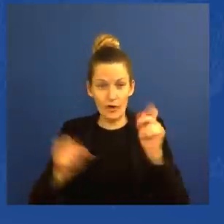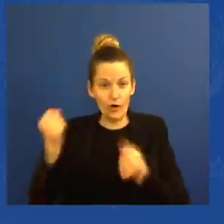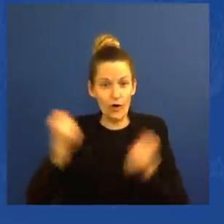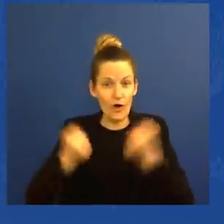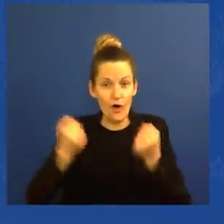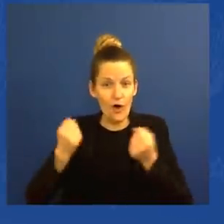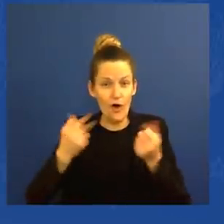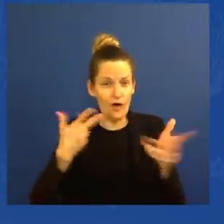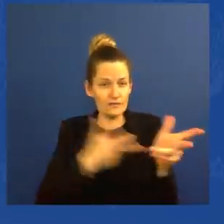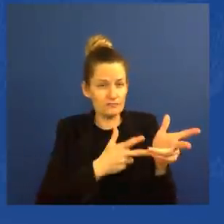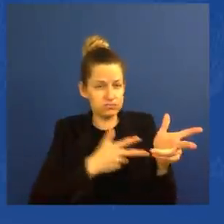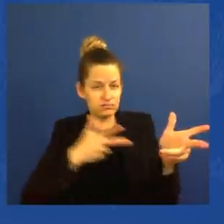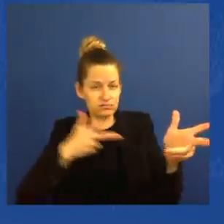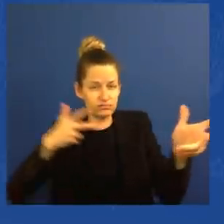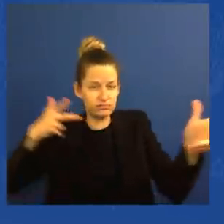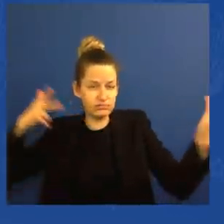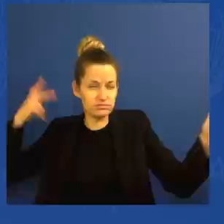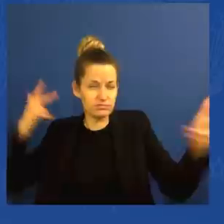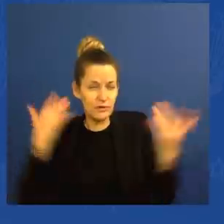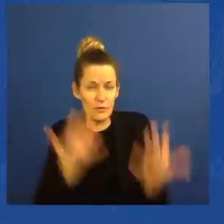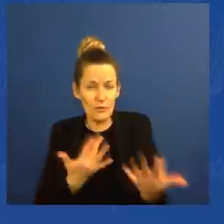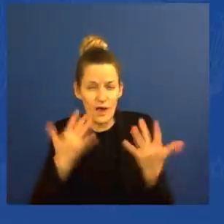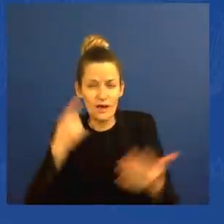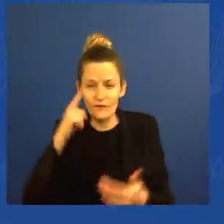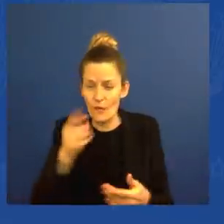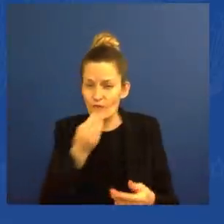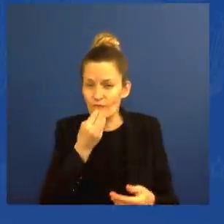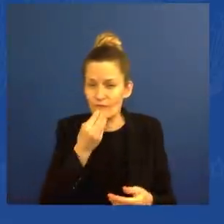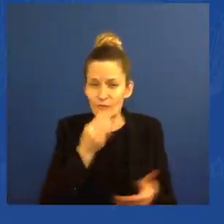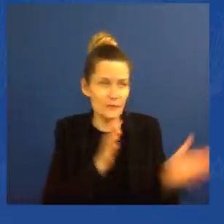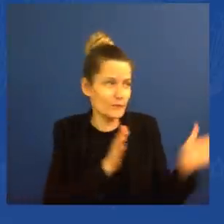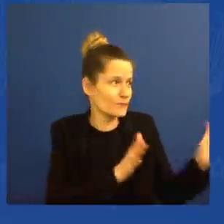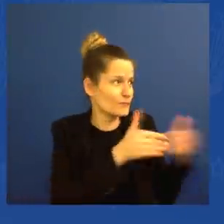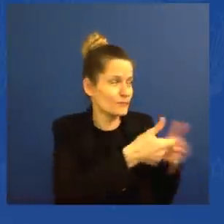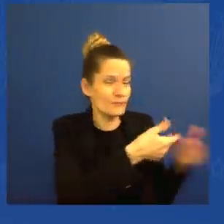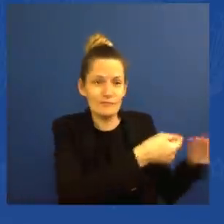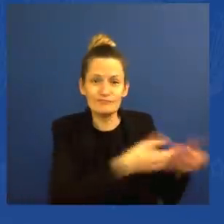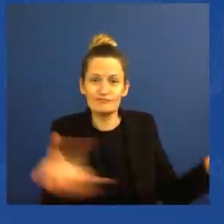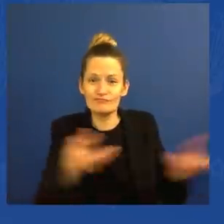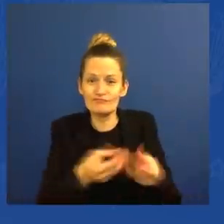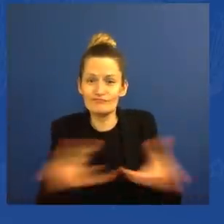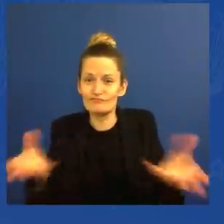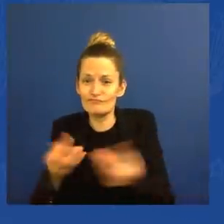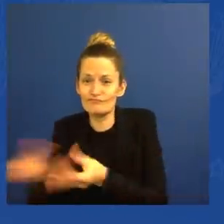were able to help 41 million Americans put food on the table for the better part of a year.